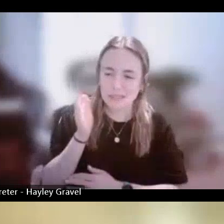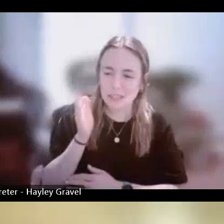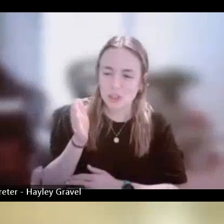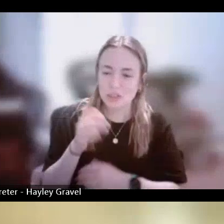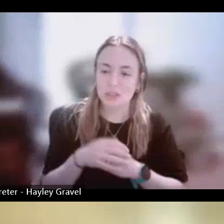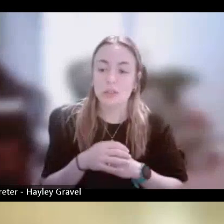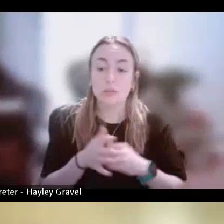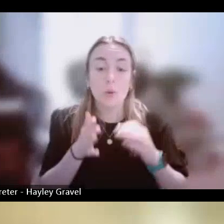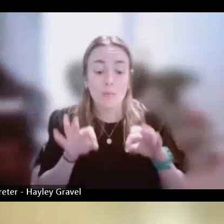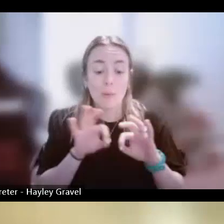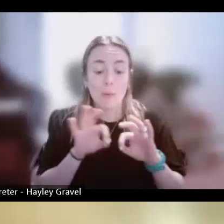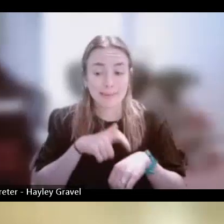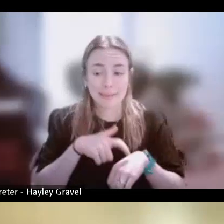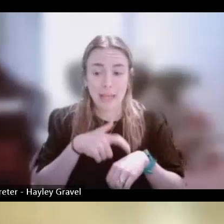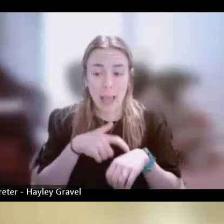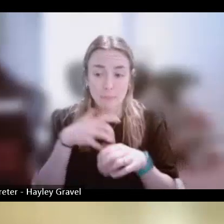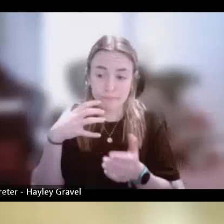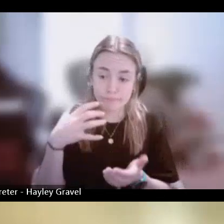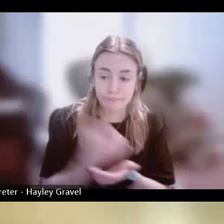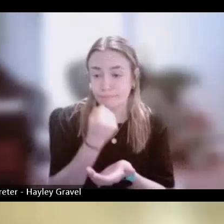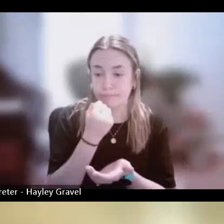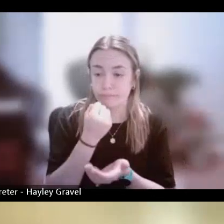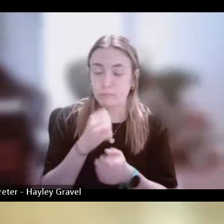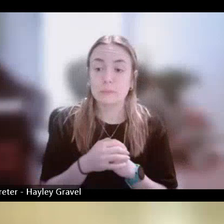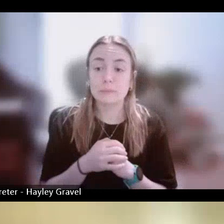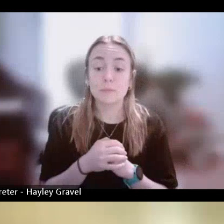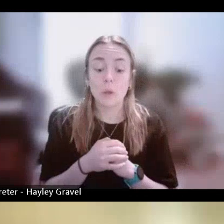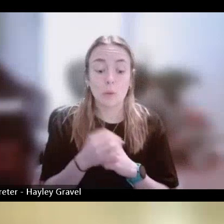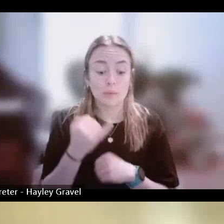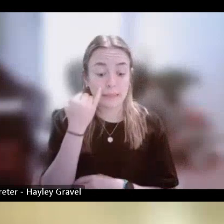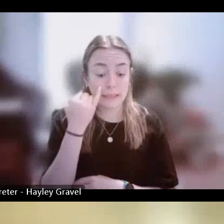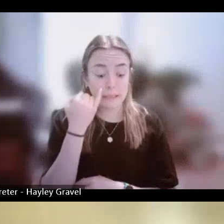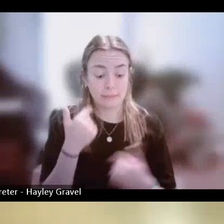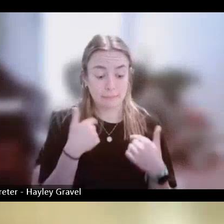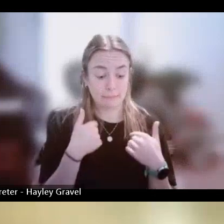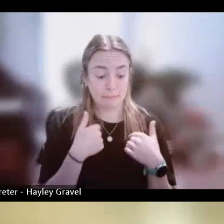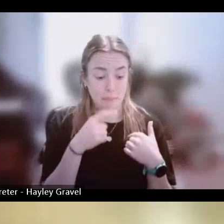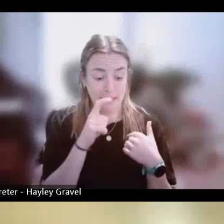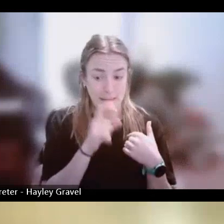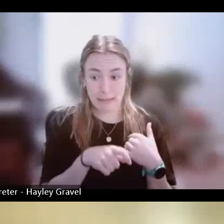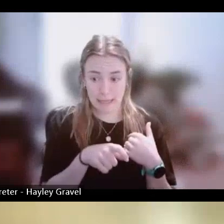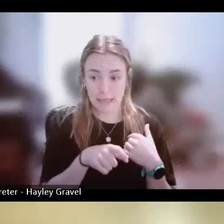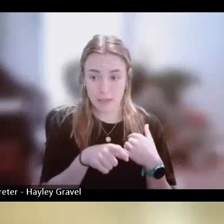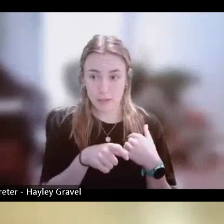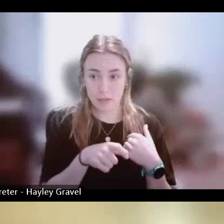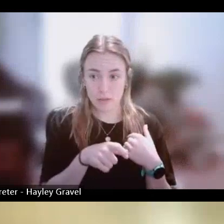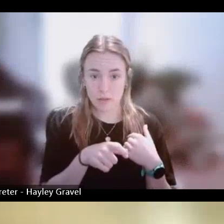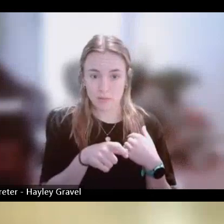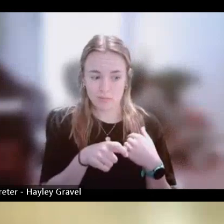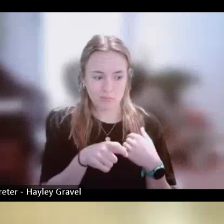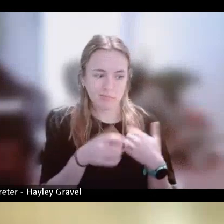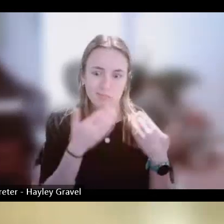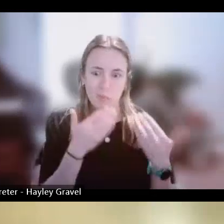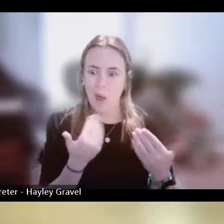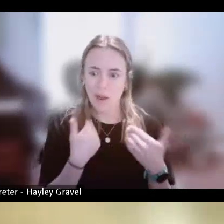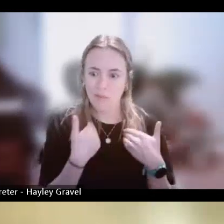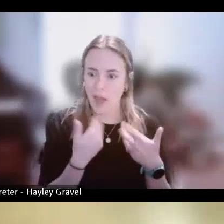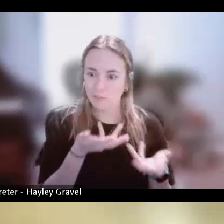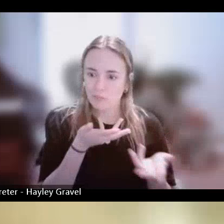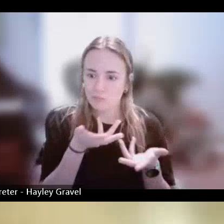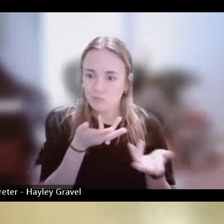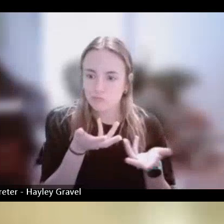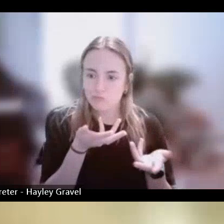that you need, and that if you need me, there's conversations that you and I need to have. Let's have them. Let's talk about if you're